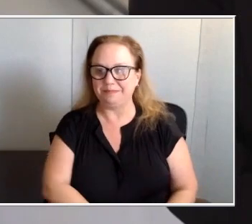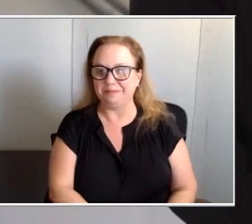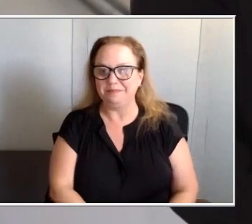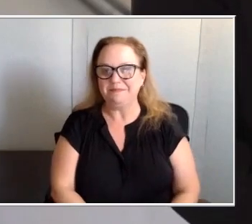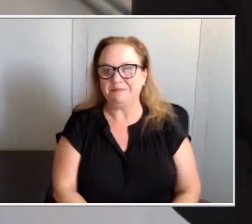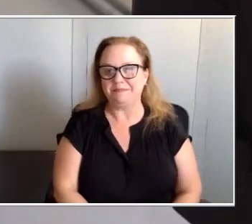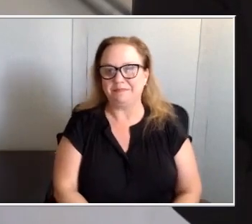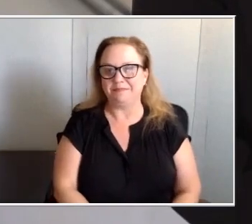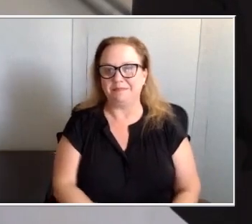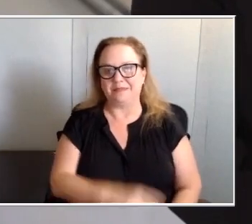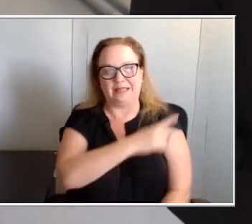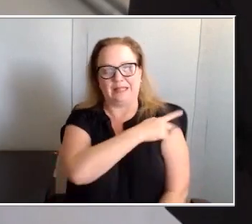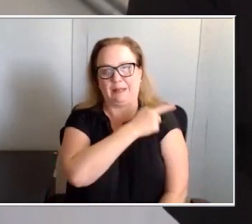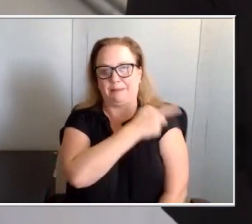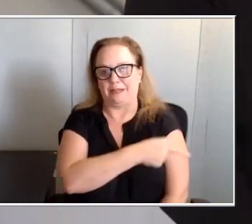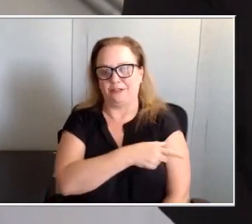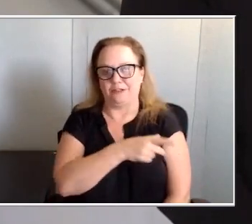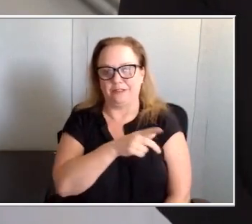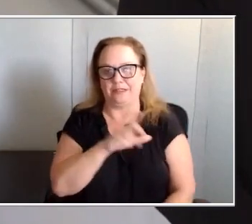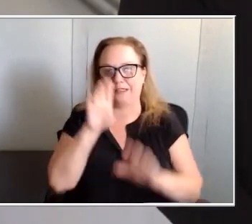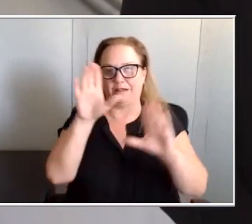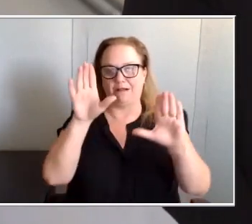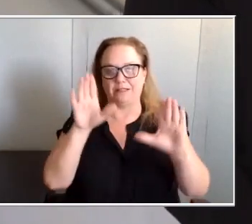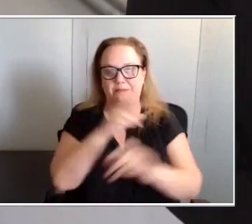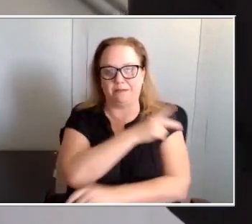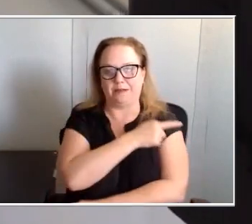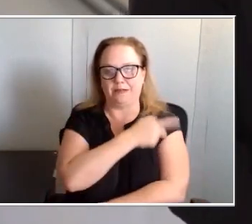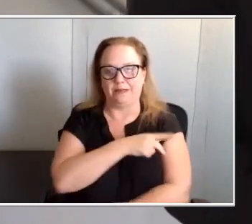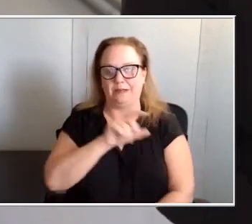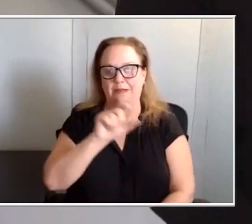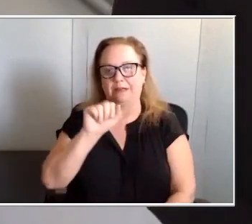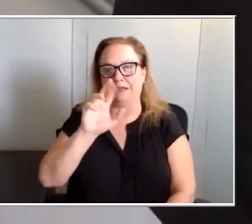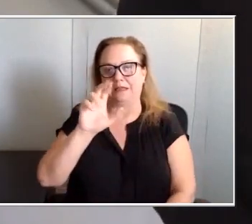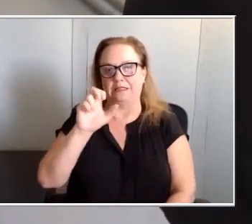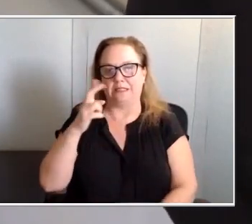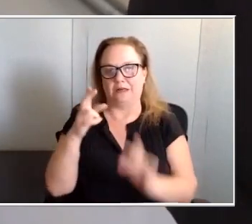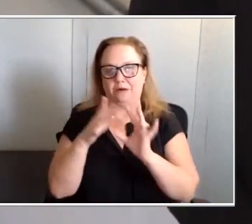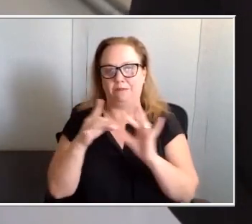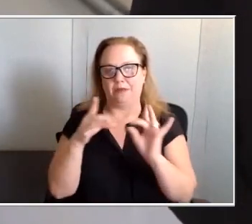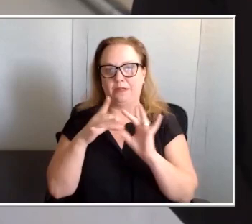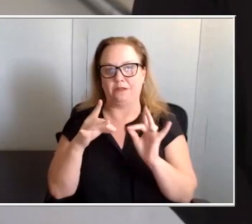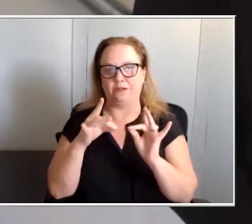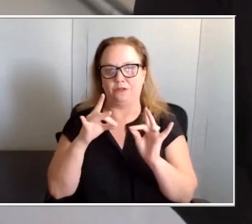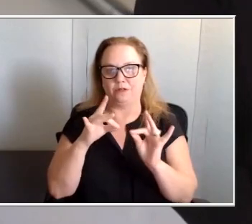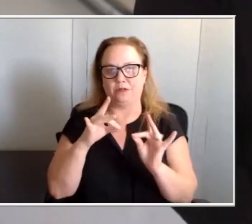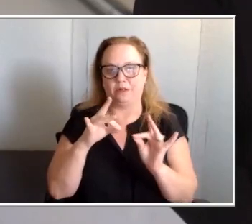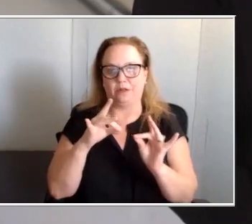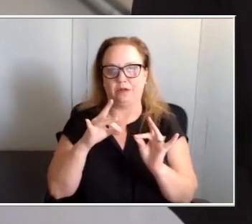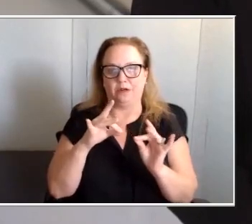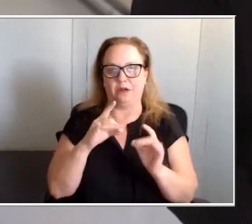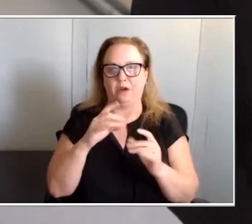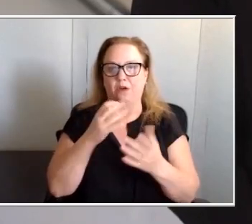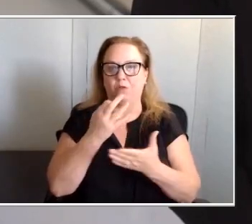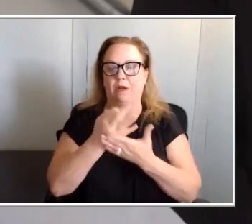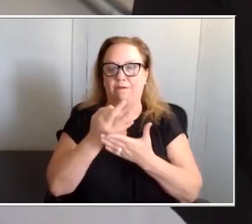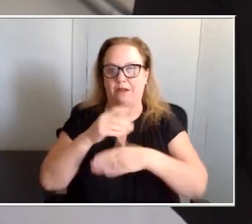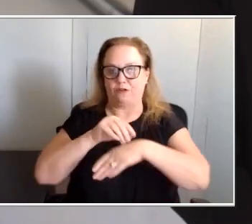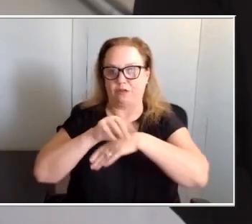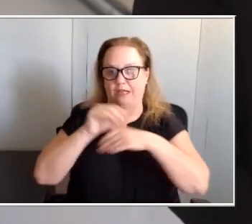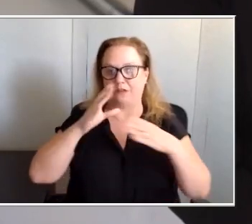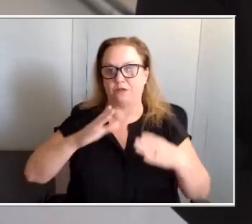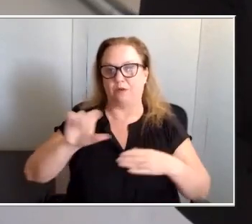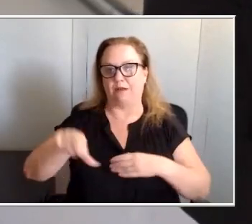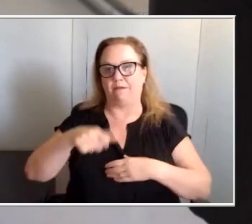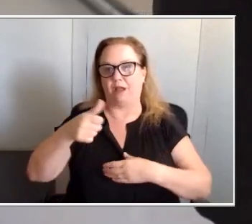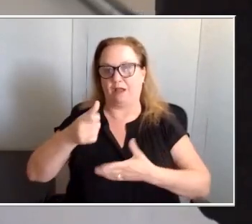The patients. It's an awesome thing. And as Sarah mentioned, we have like our financial counselors, but we also have other